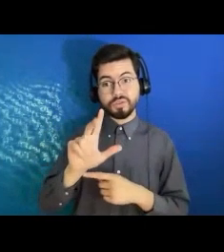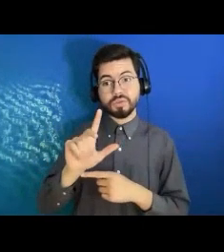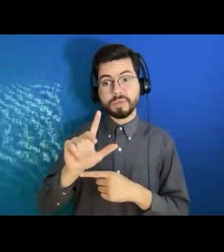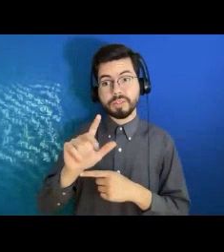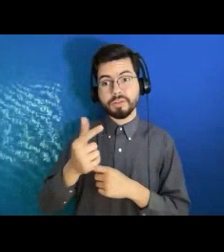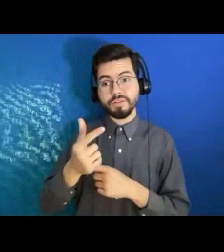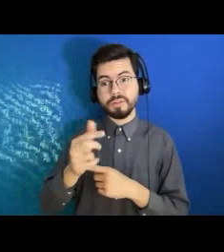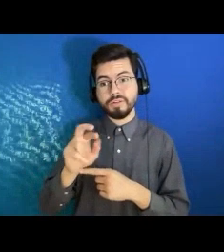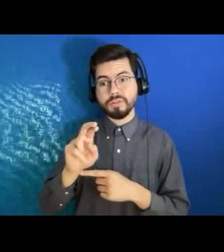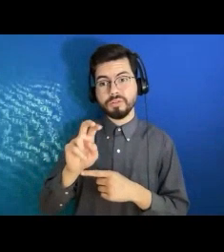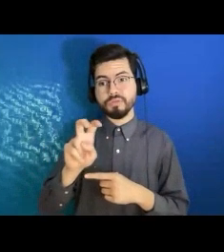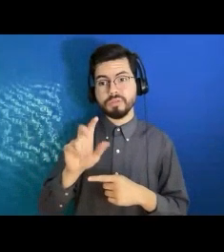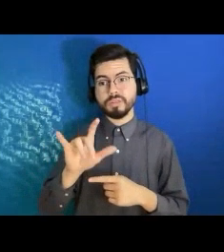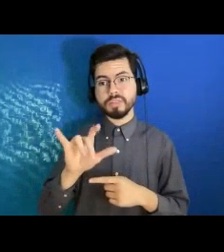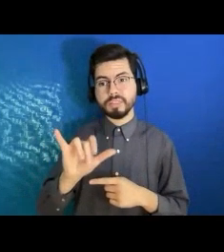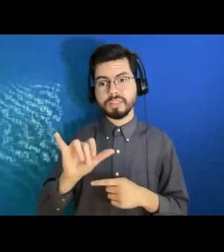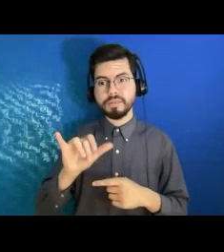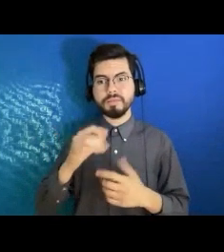Valley.